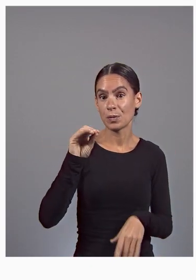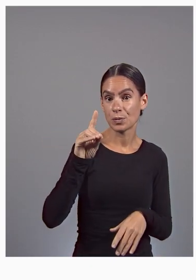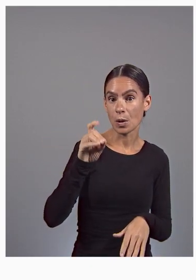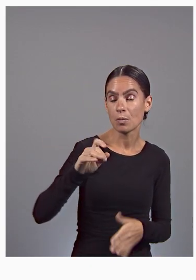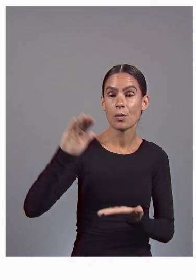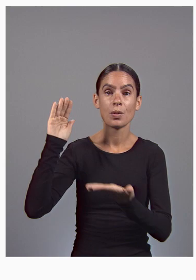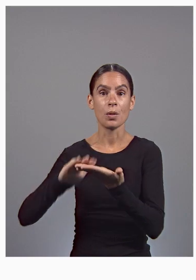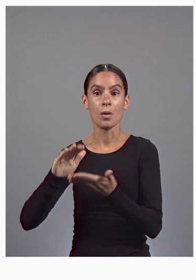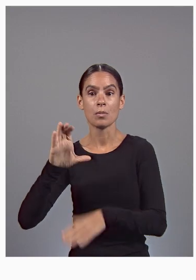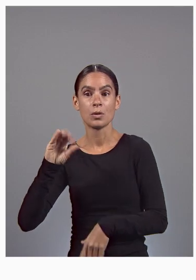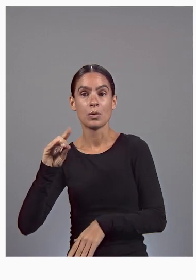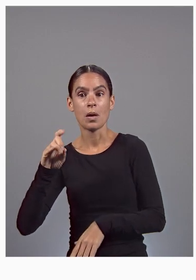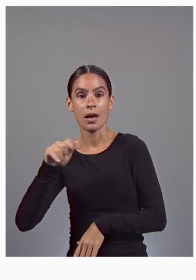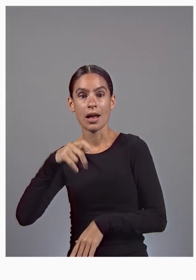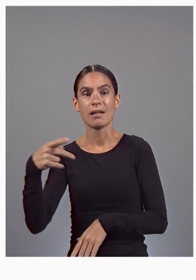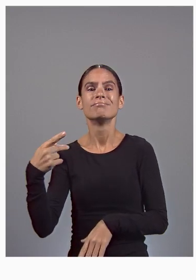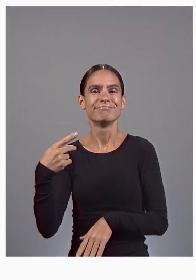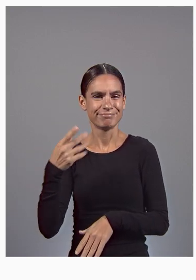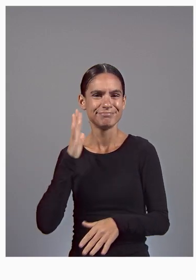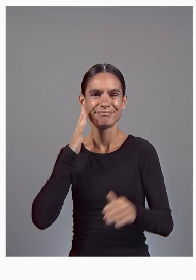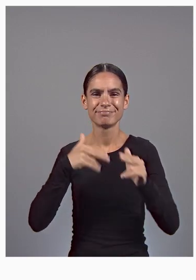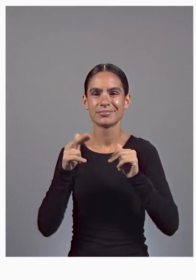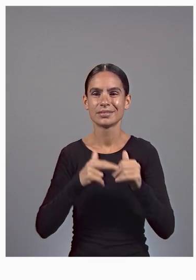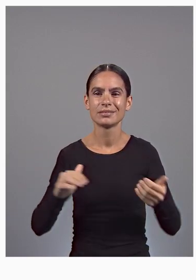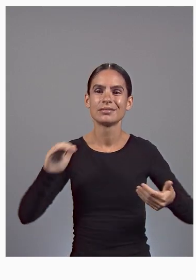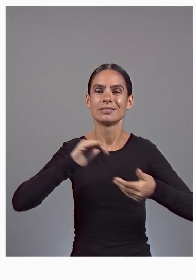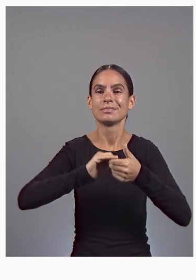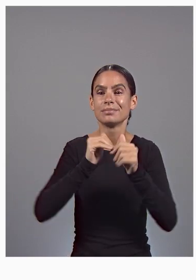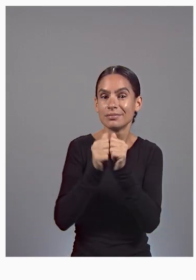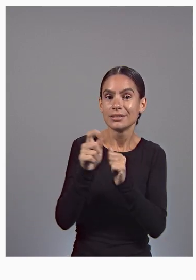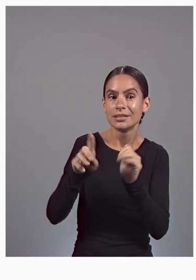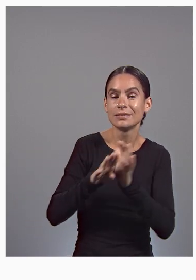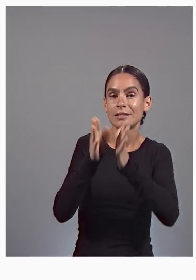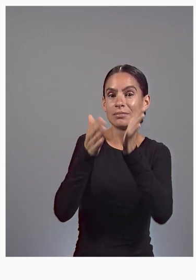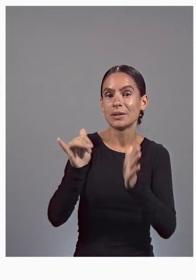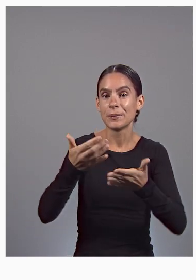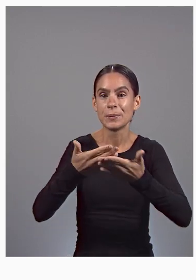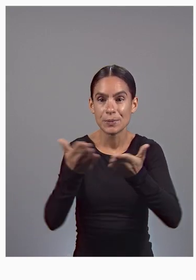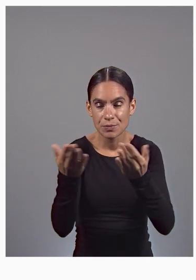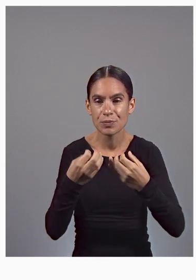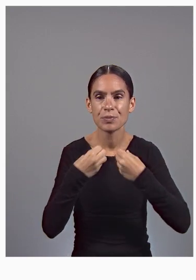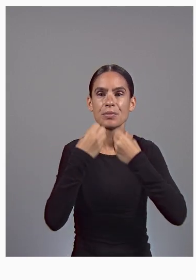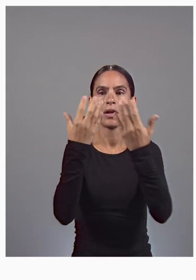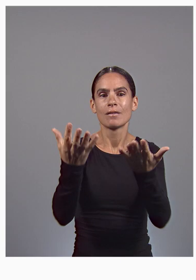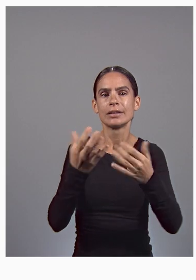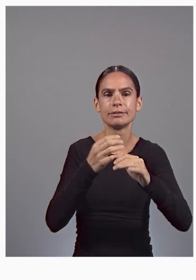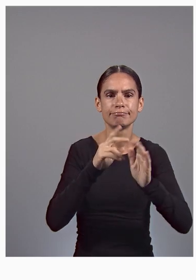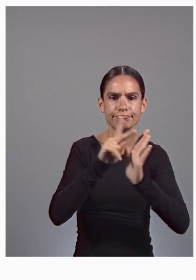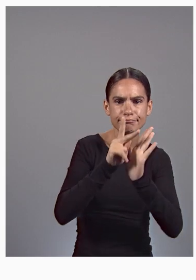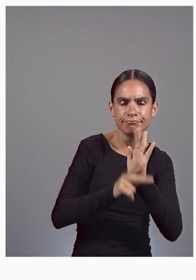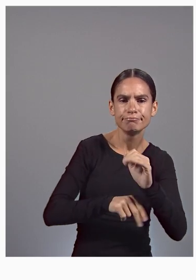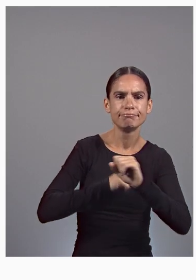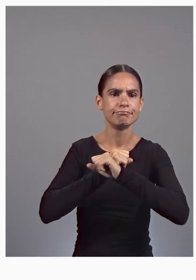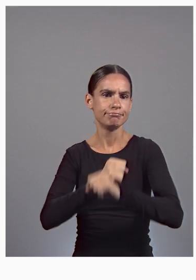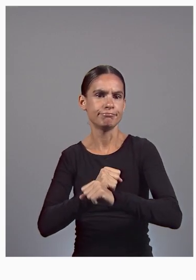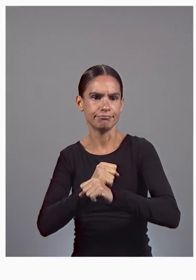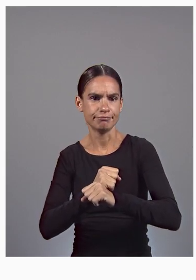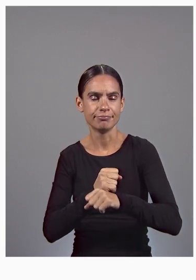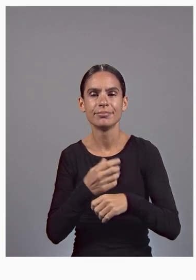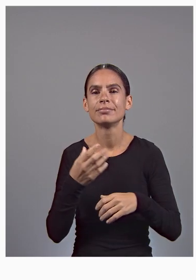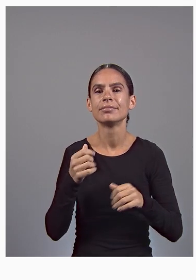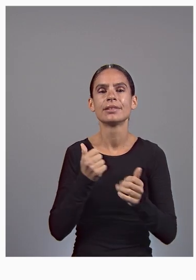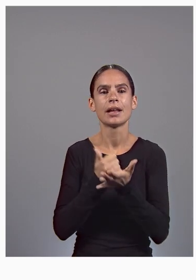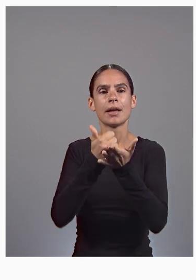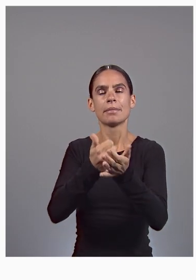collaboratively with developers like you who will provide the guardrails to keep the business secure while enabling business users to deliver their own